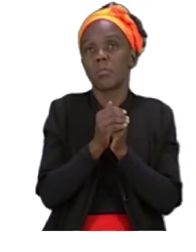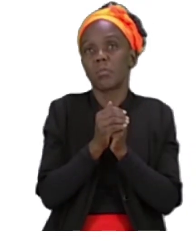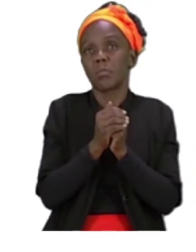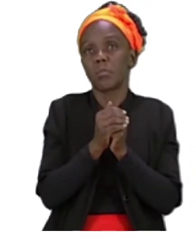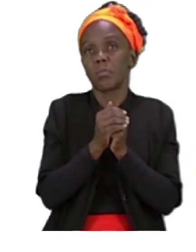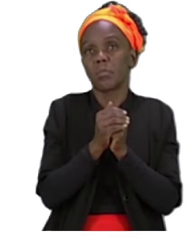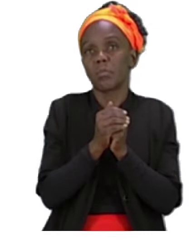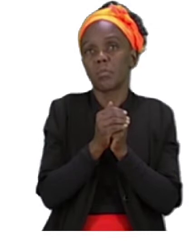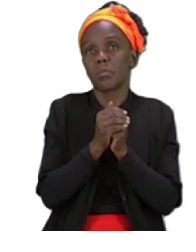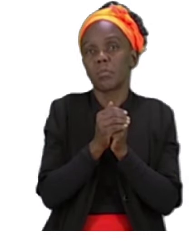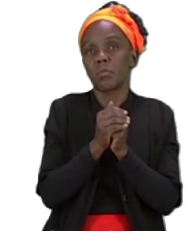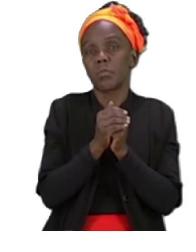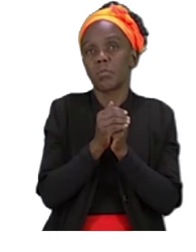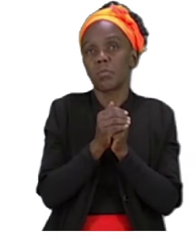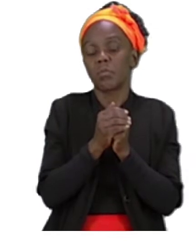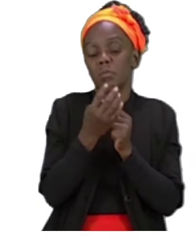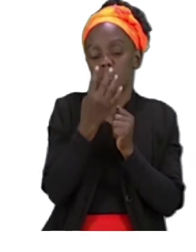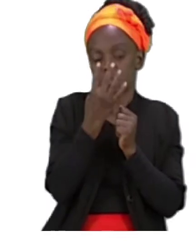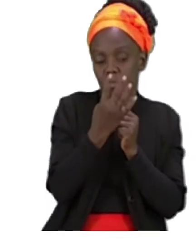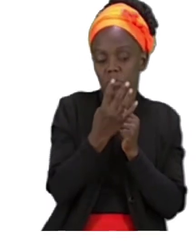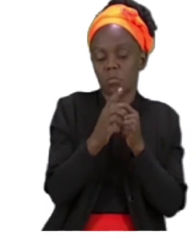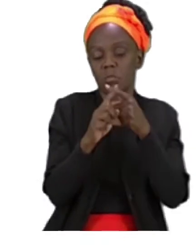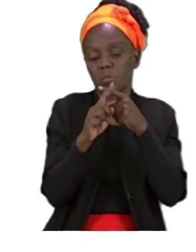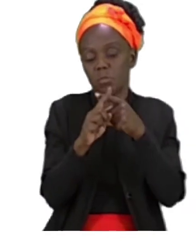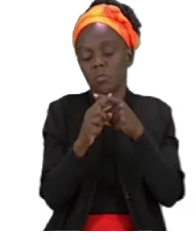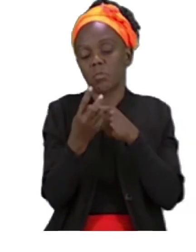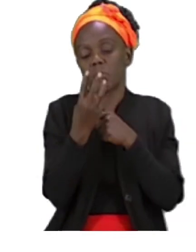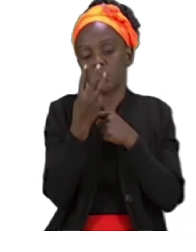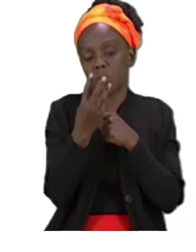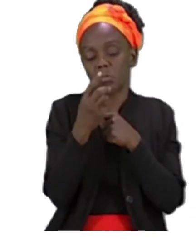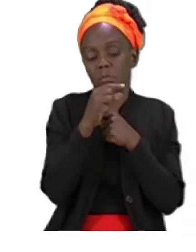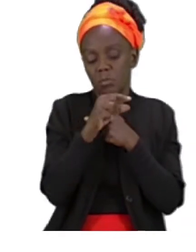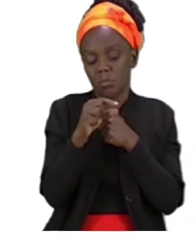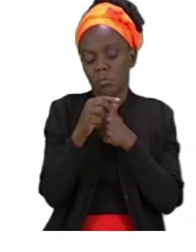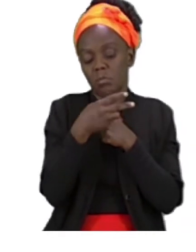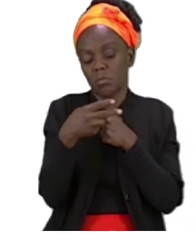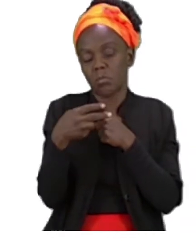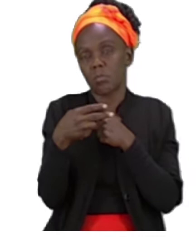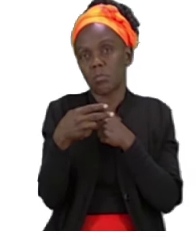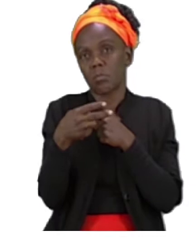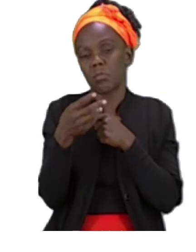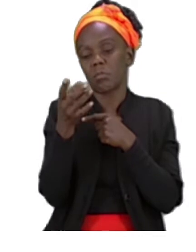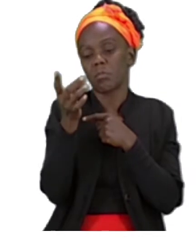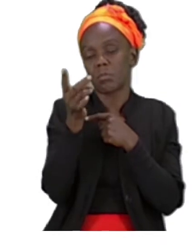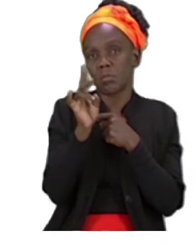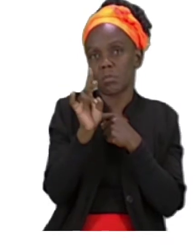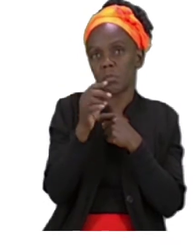correctly, which is now 4 plus 3 equals 7